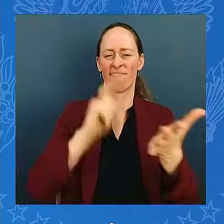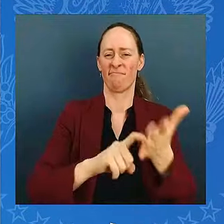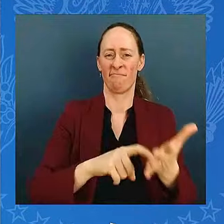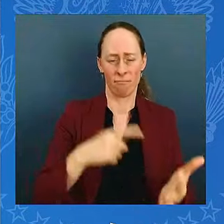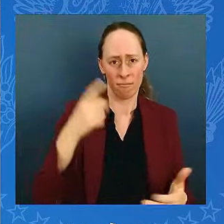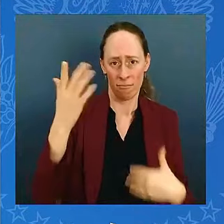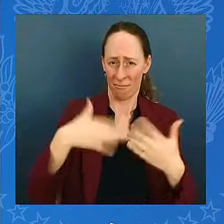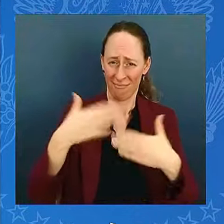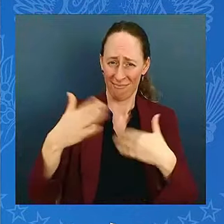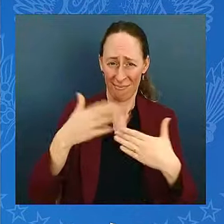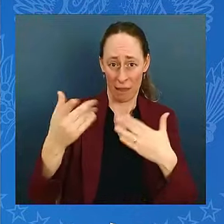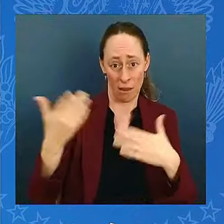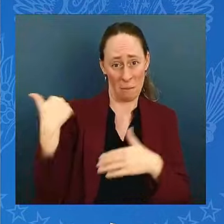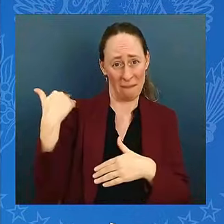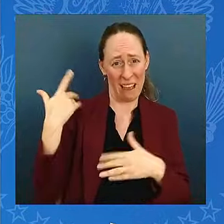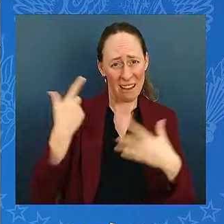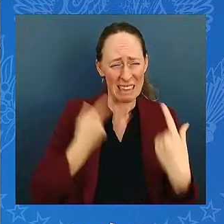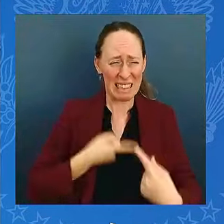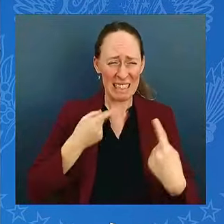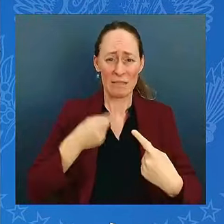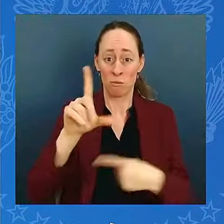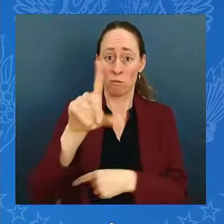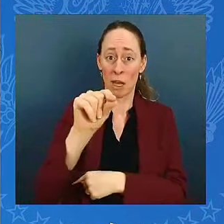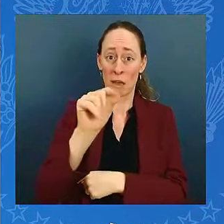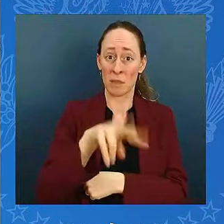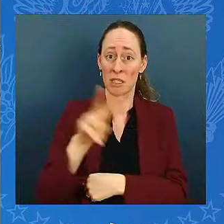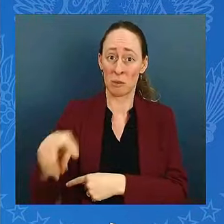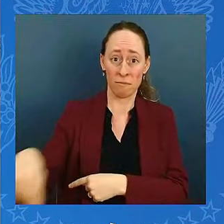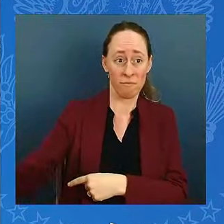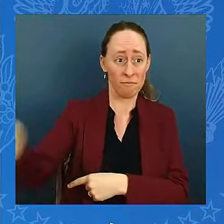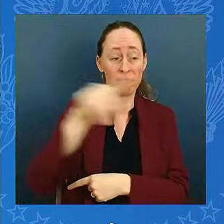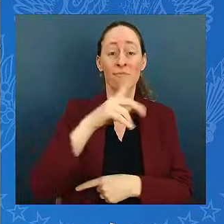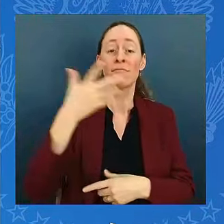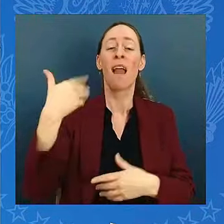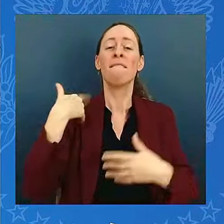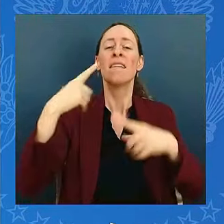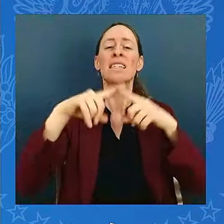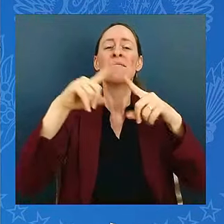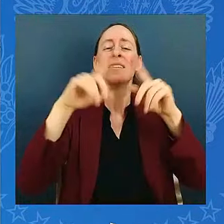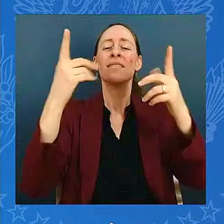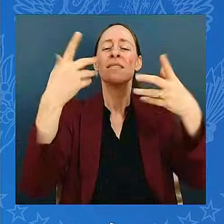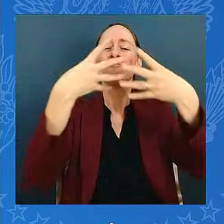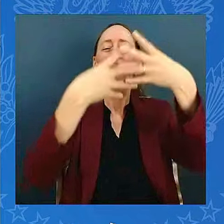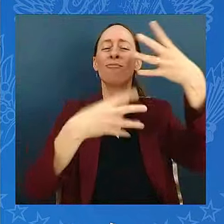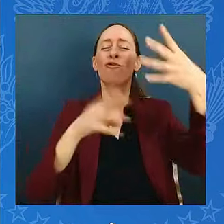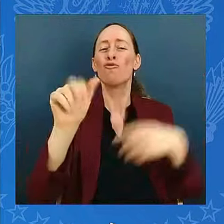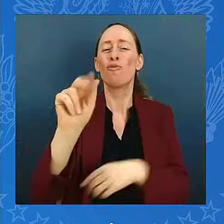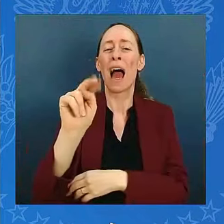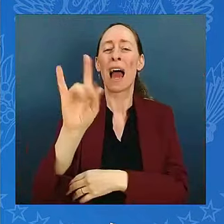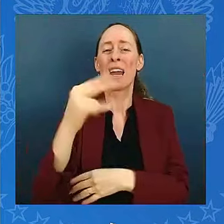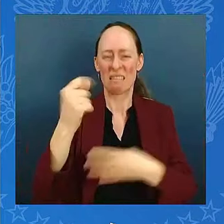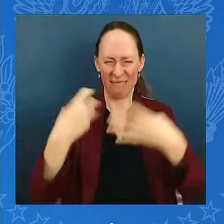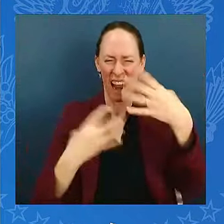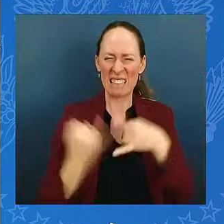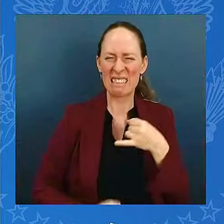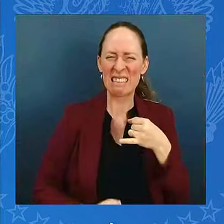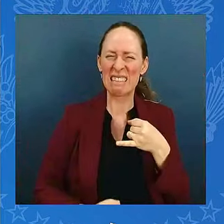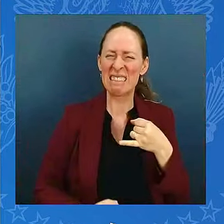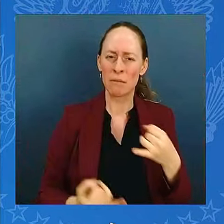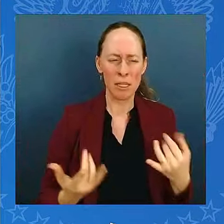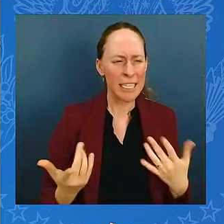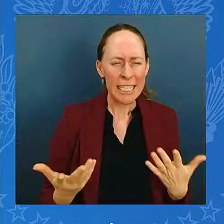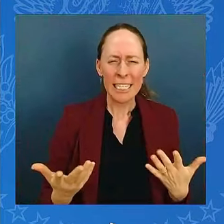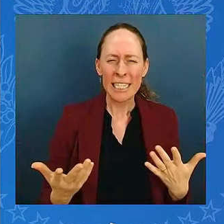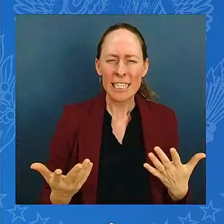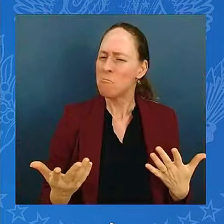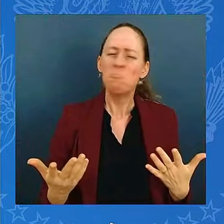league. There were doubts about turning things around, but you never gave up. You never gave up. And you kept the